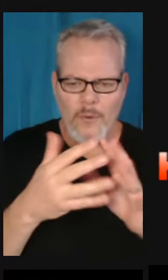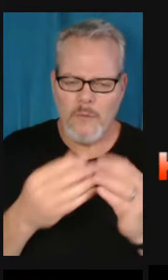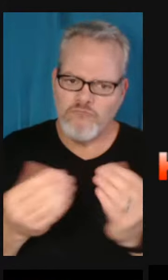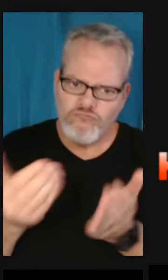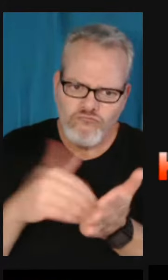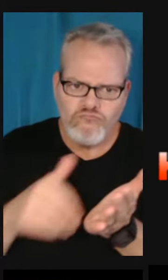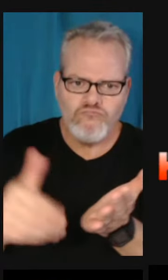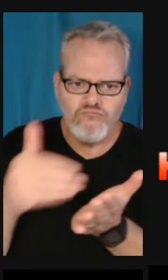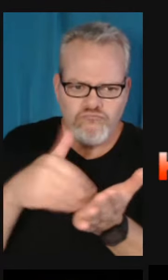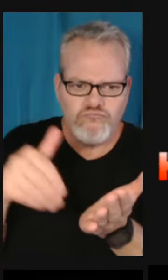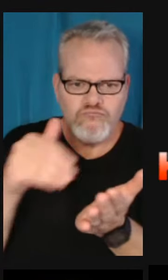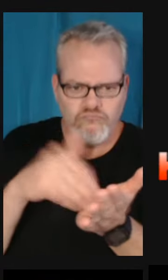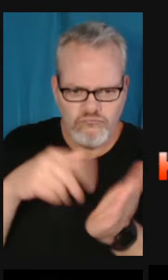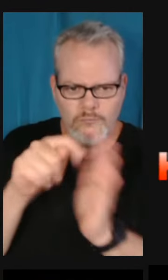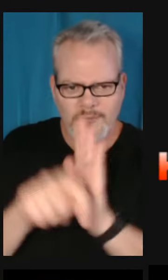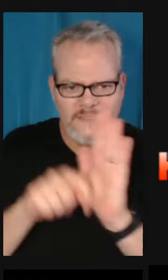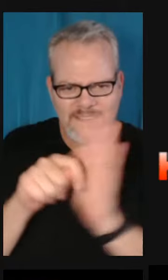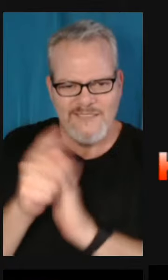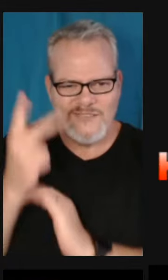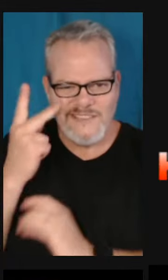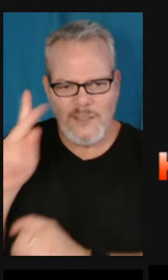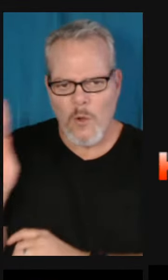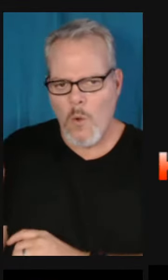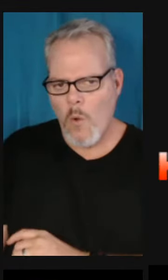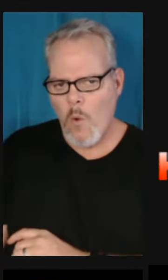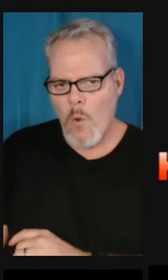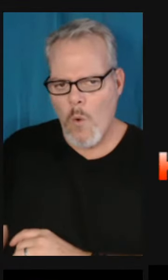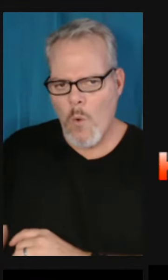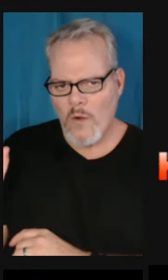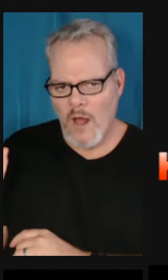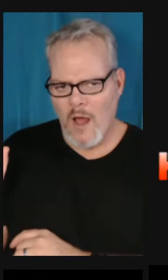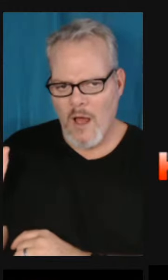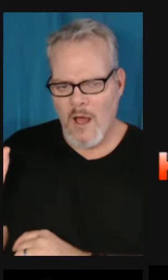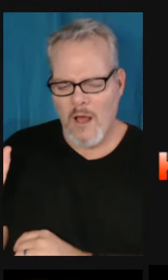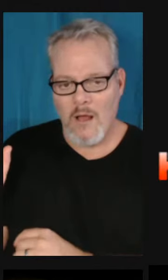periods of Kona winds or slack winds that bring these